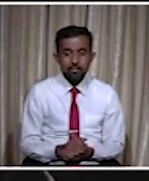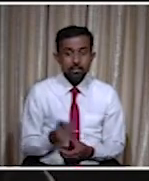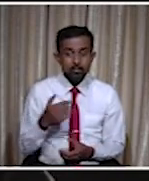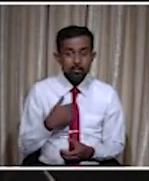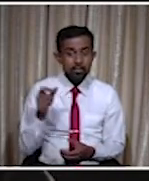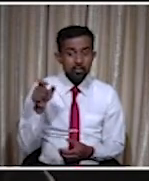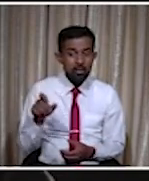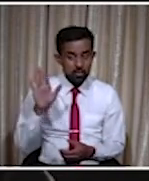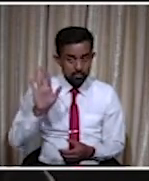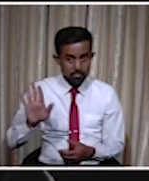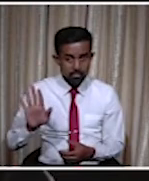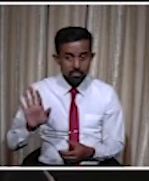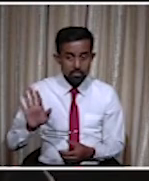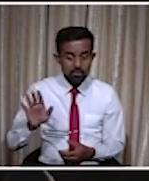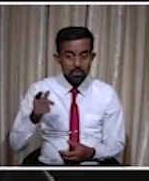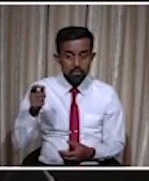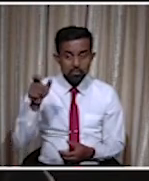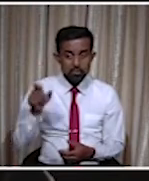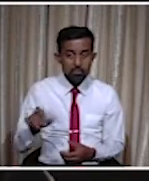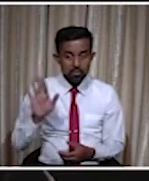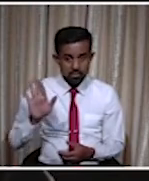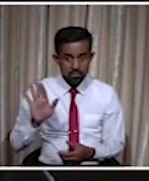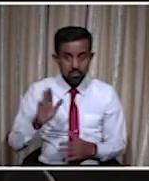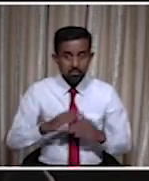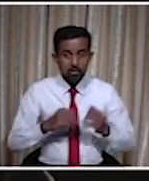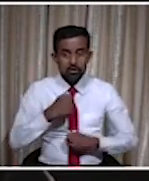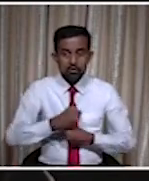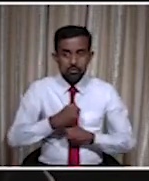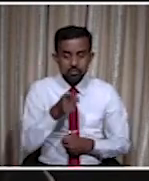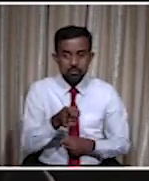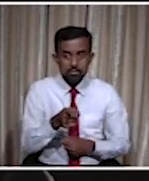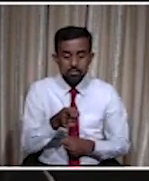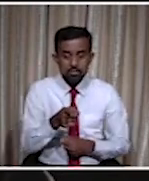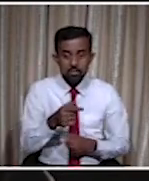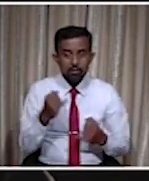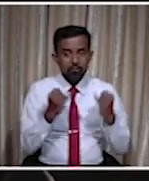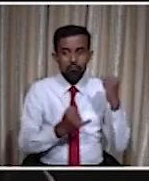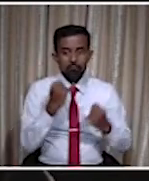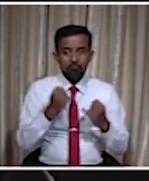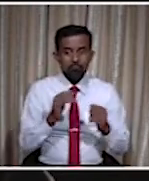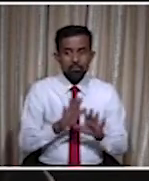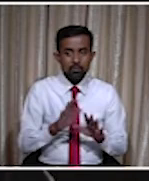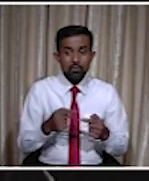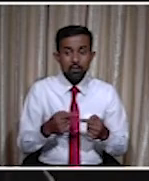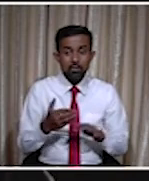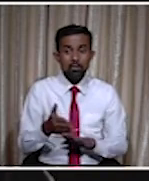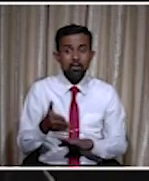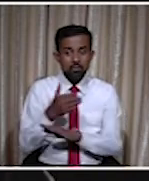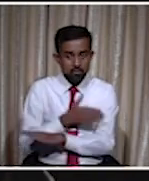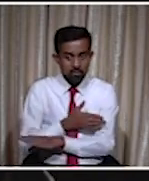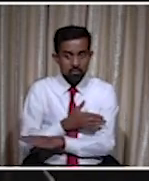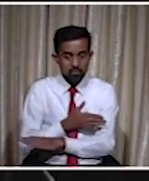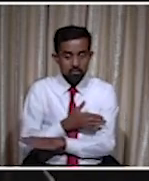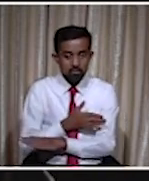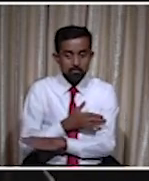of government under his leadership, I would like to refer to this part where he says, "Ever since I entered into